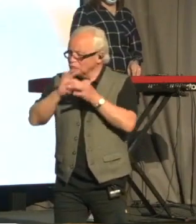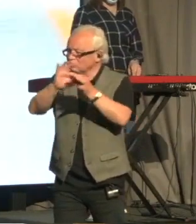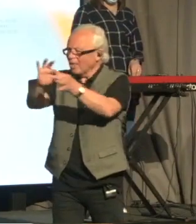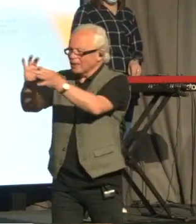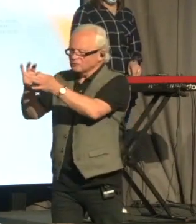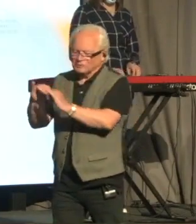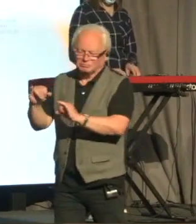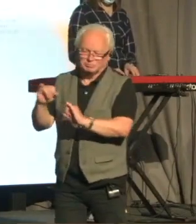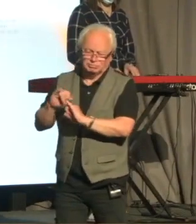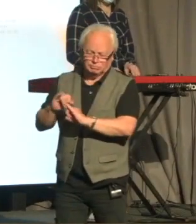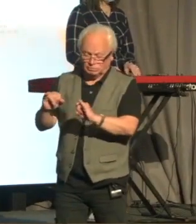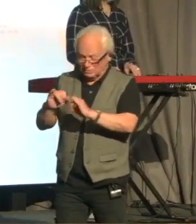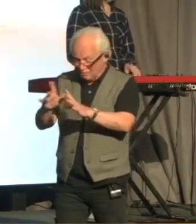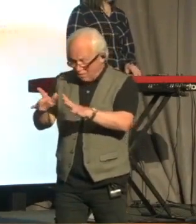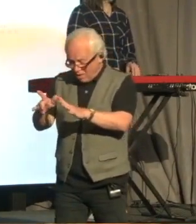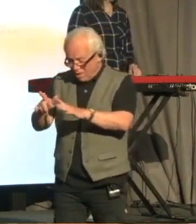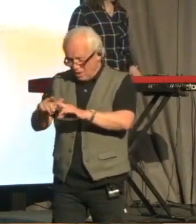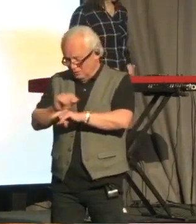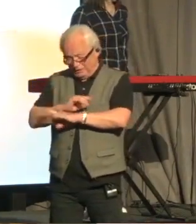relationships, whatever.